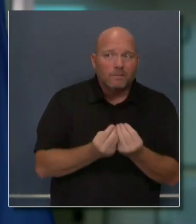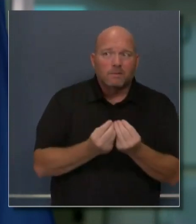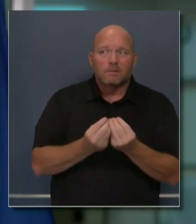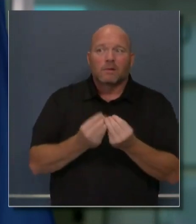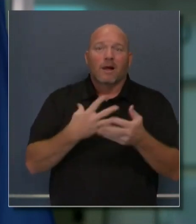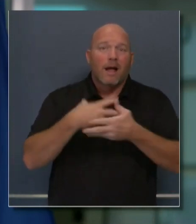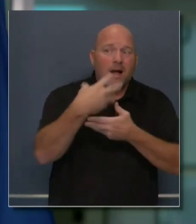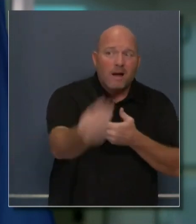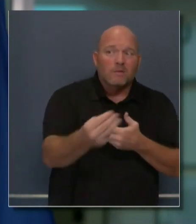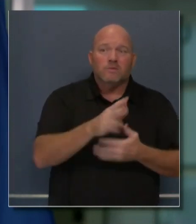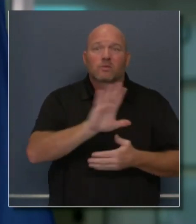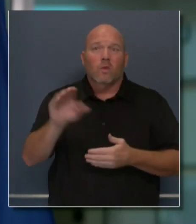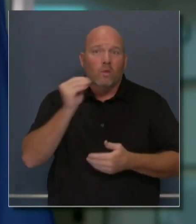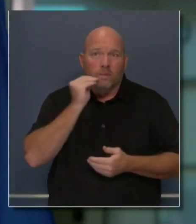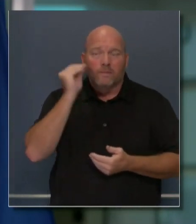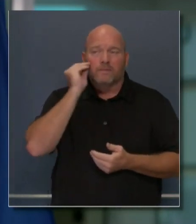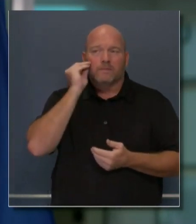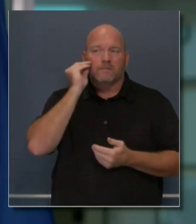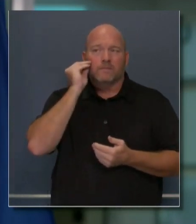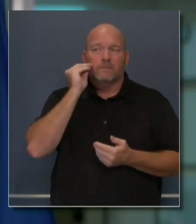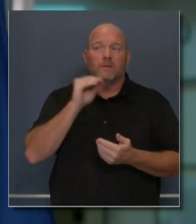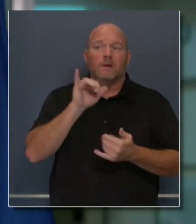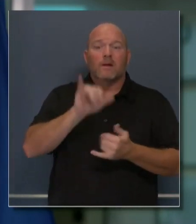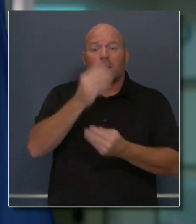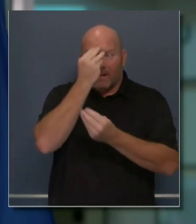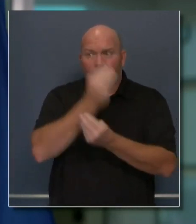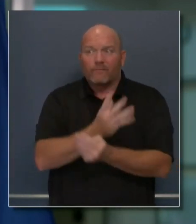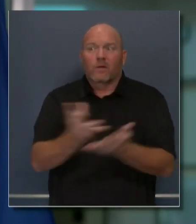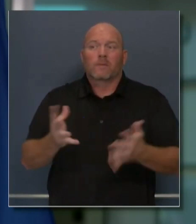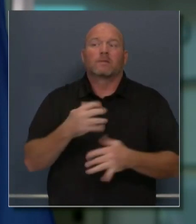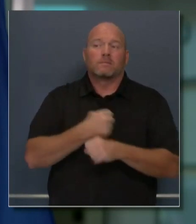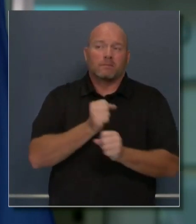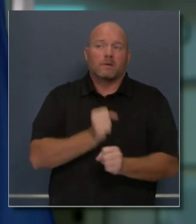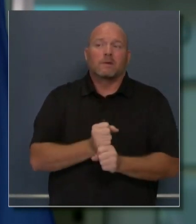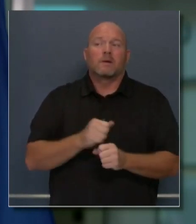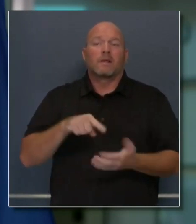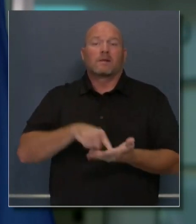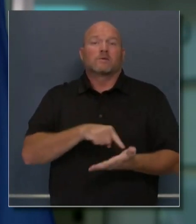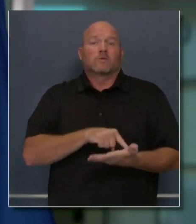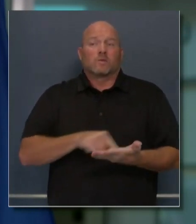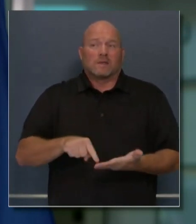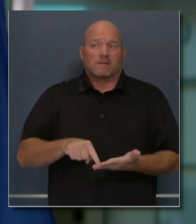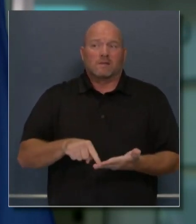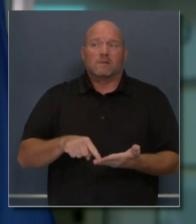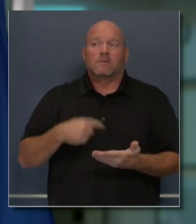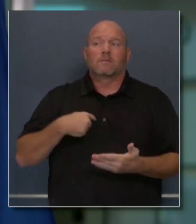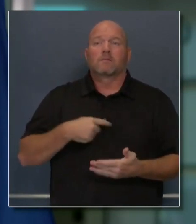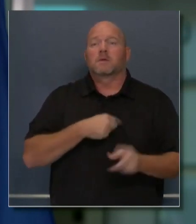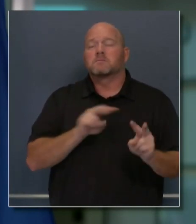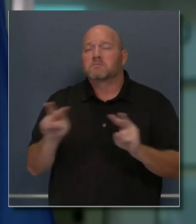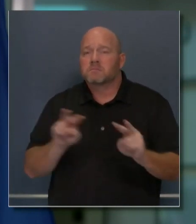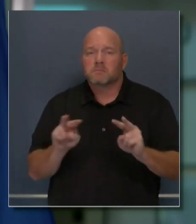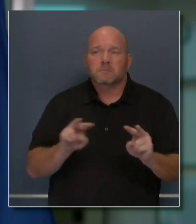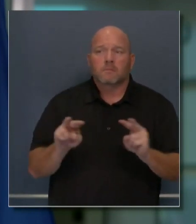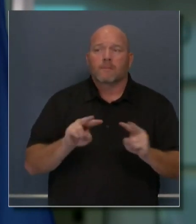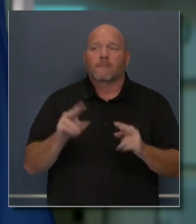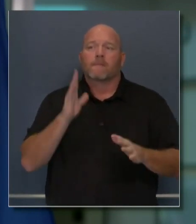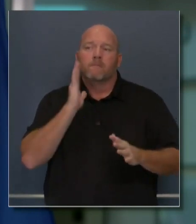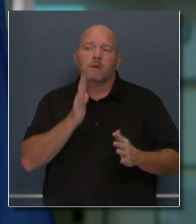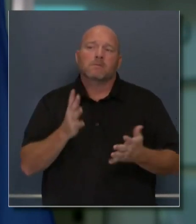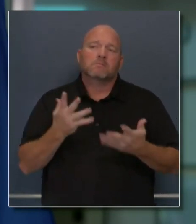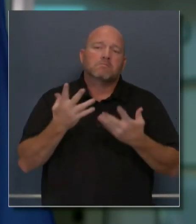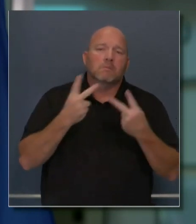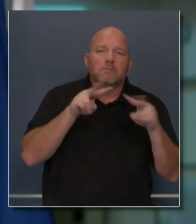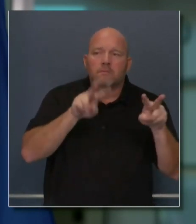household. Those updates have been made this week. Just to preview, we'll be visiting with some of the